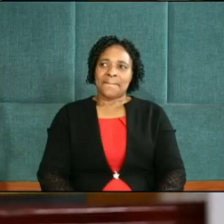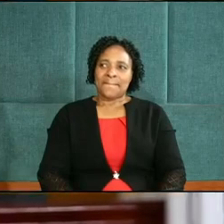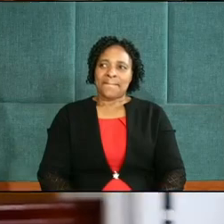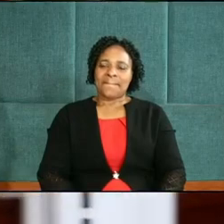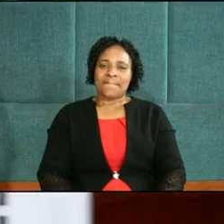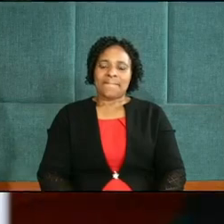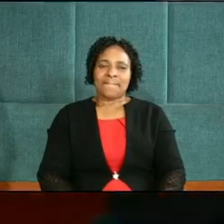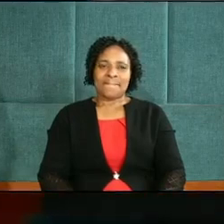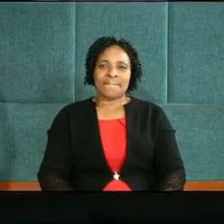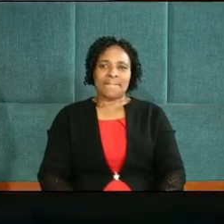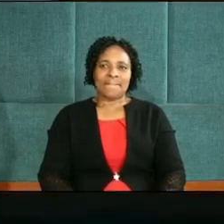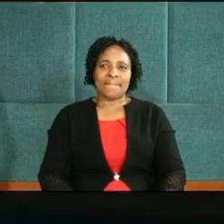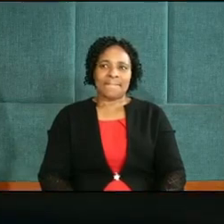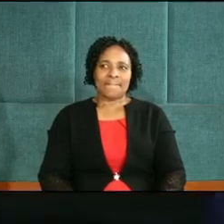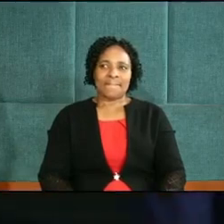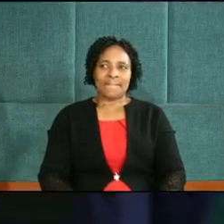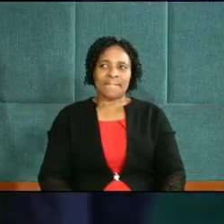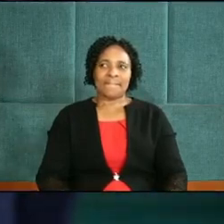Stand with